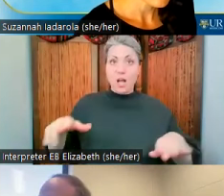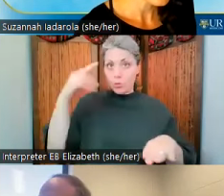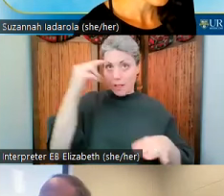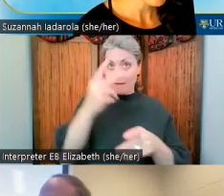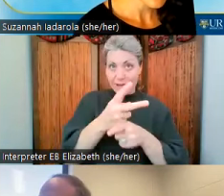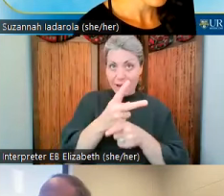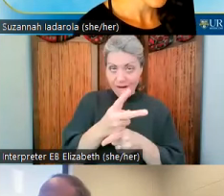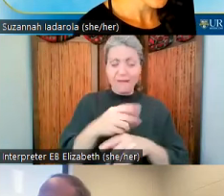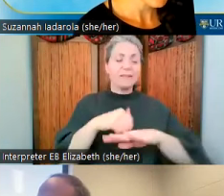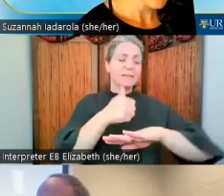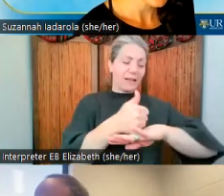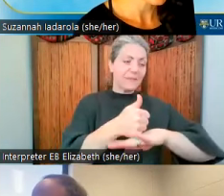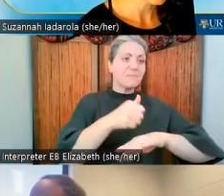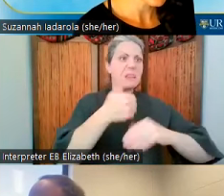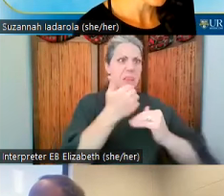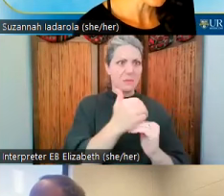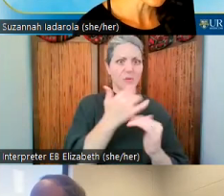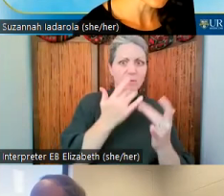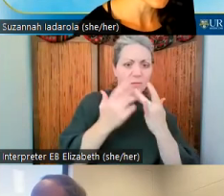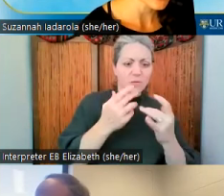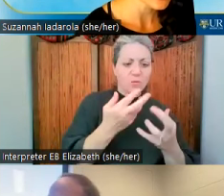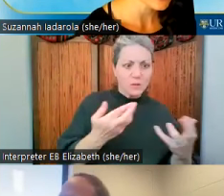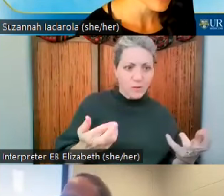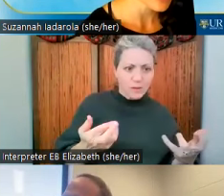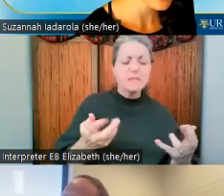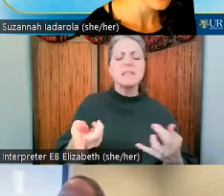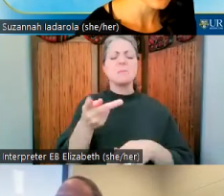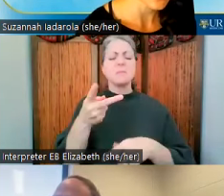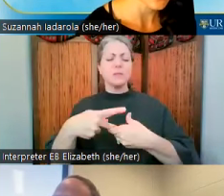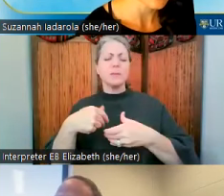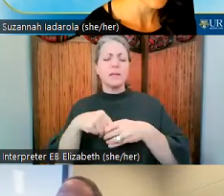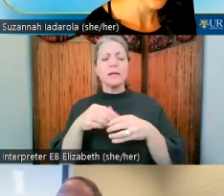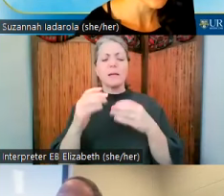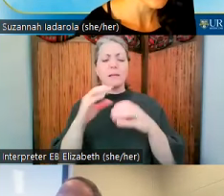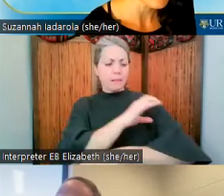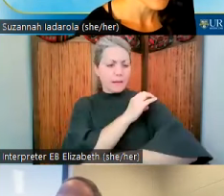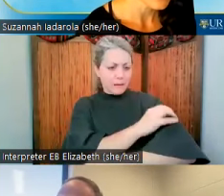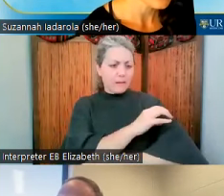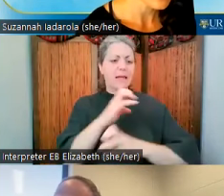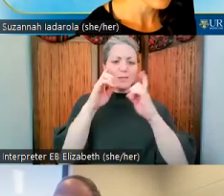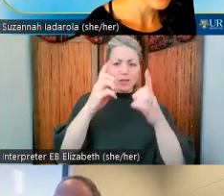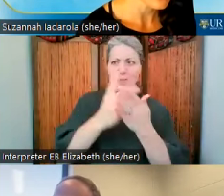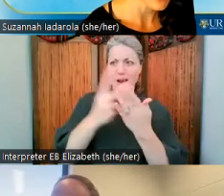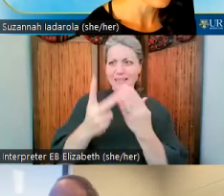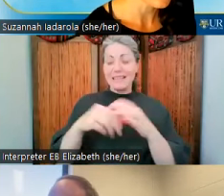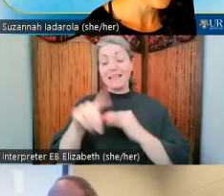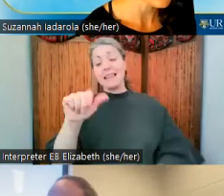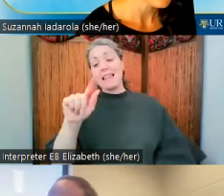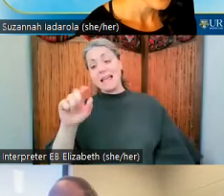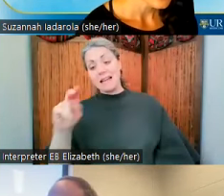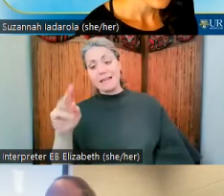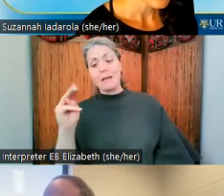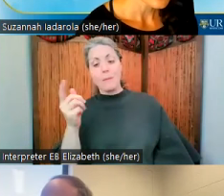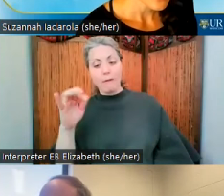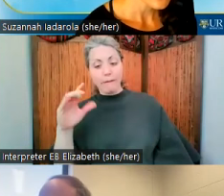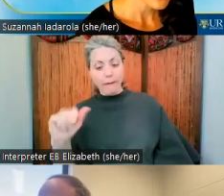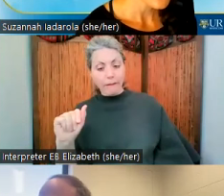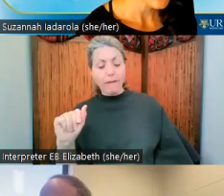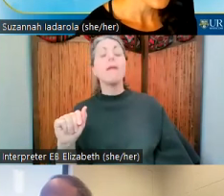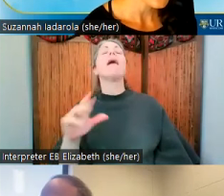has participated in clinical and educational projects in Latin America and Sub-Saharan Africa.